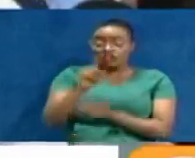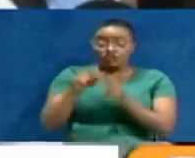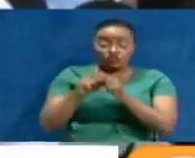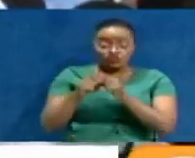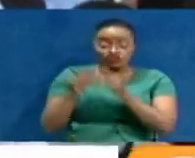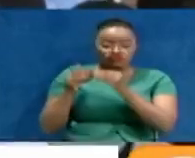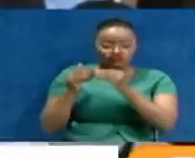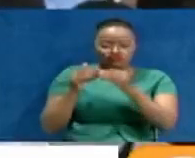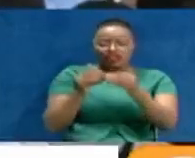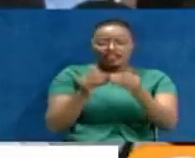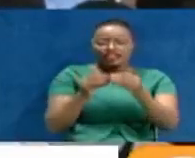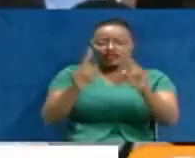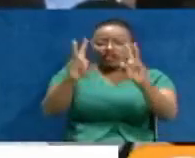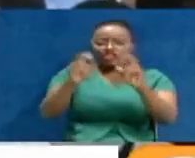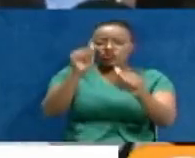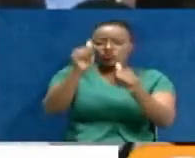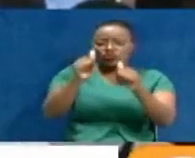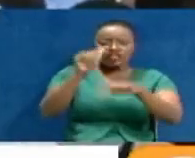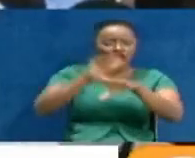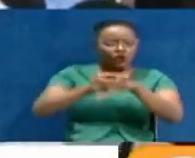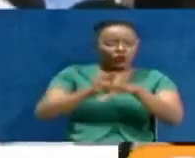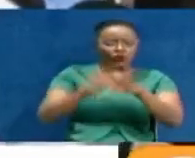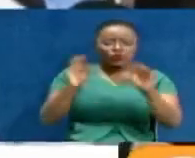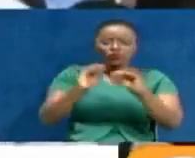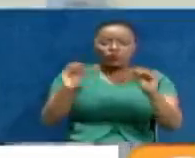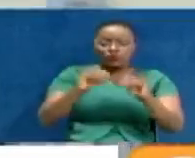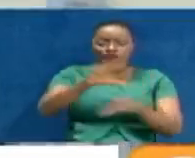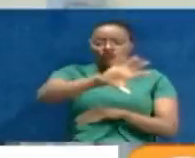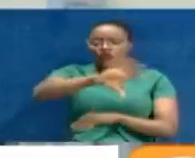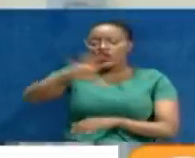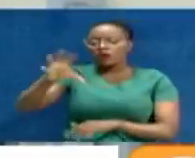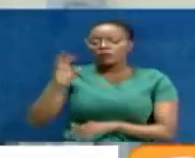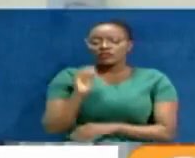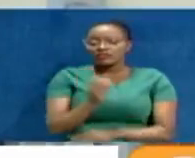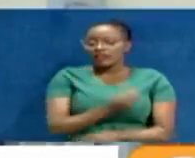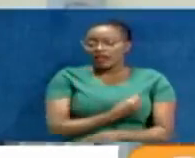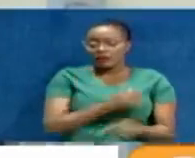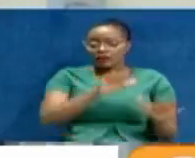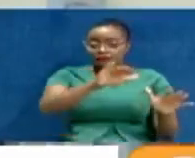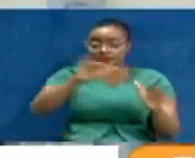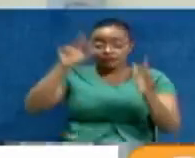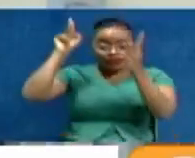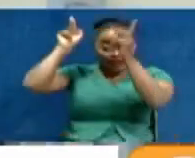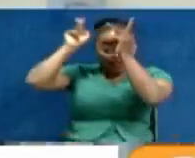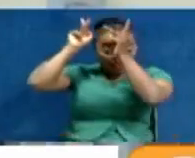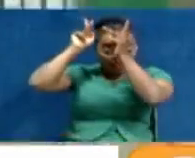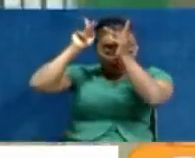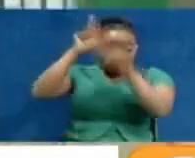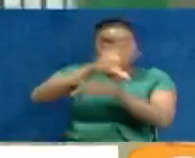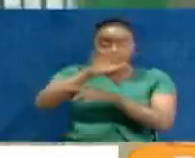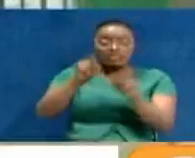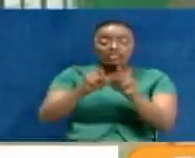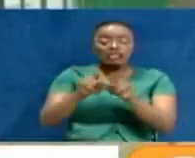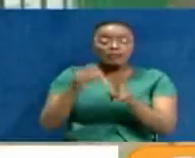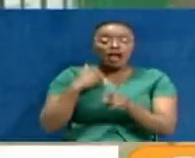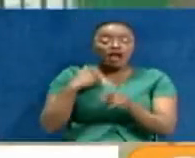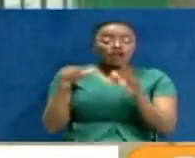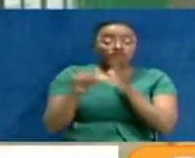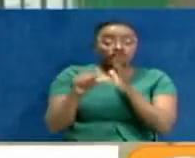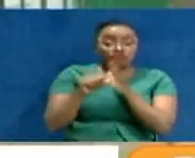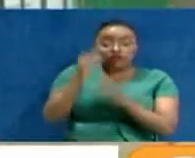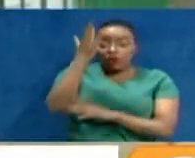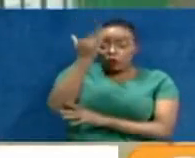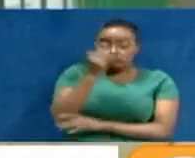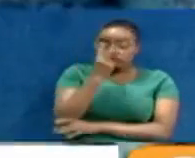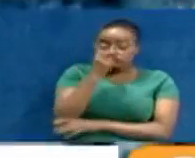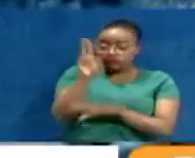preside over matters that are not very good for our county. Kaunti ya Kakamega nayo imejikuta pabaya baada ya